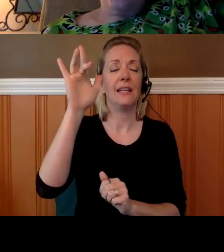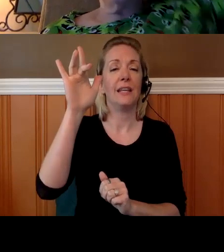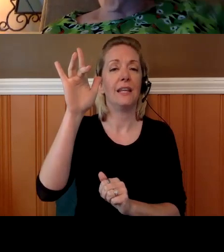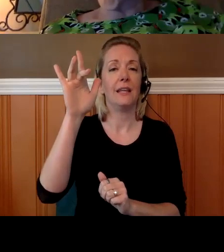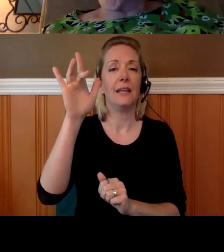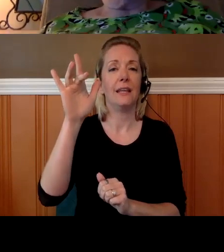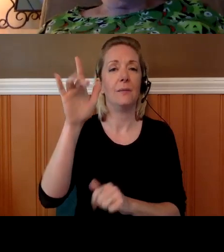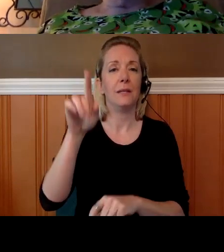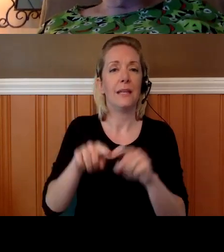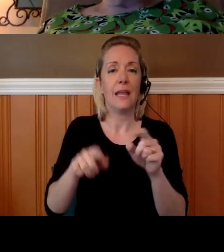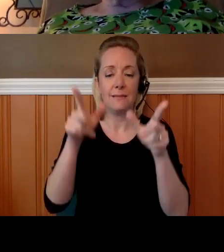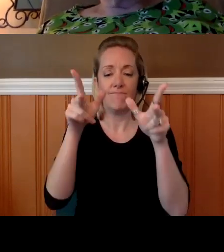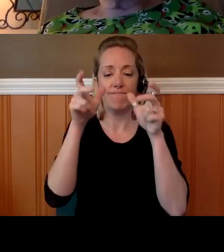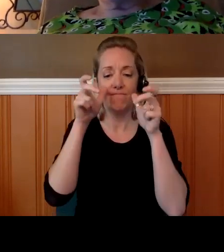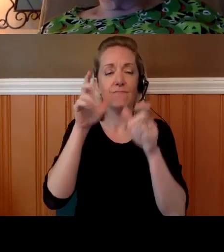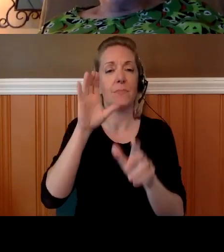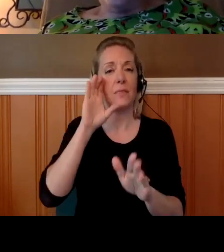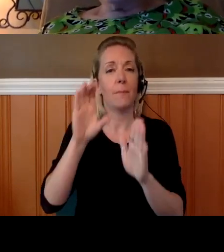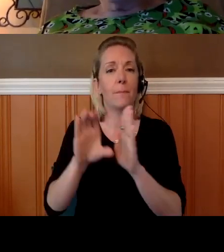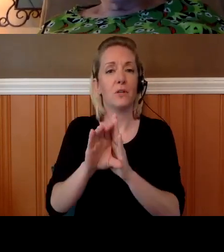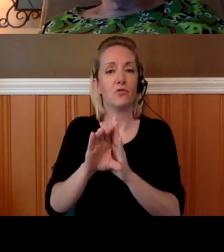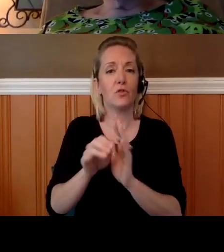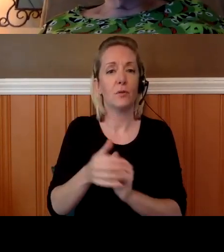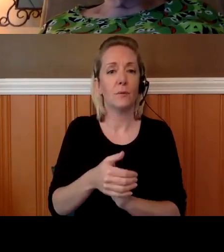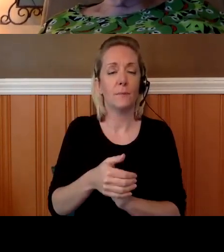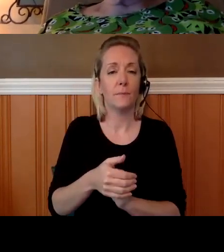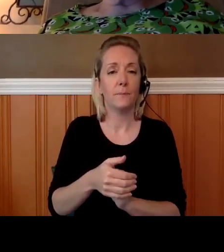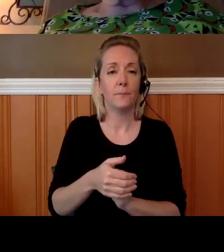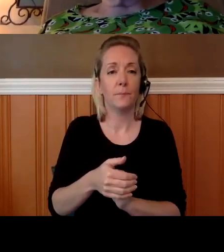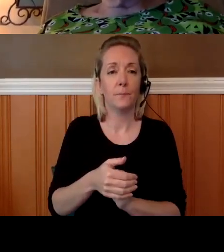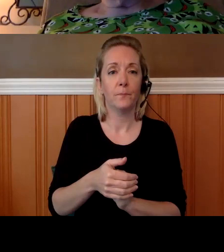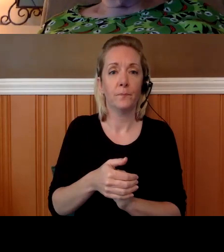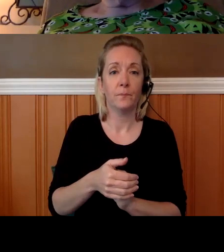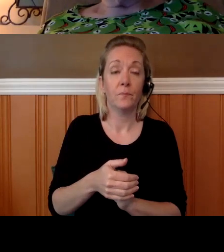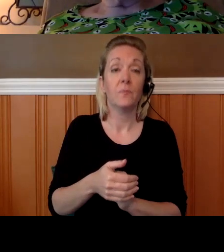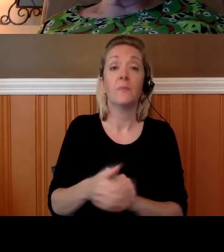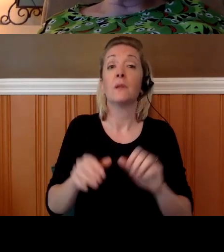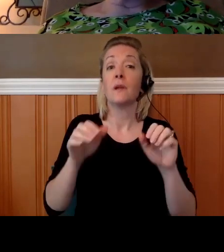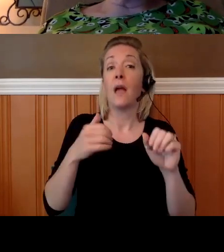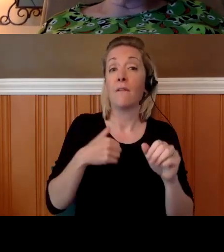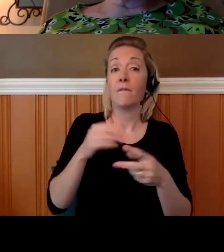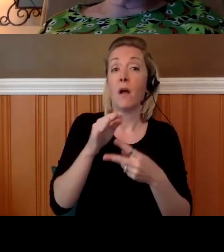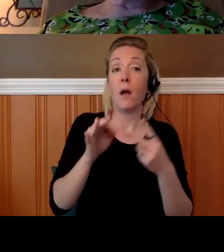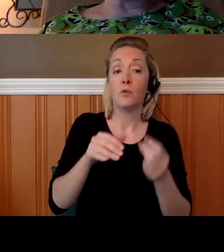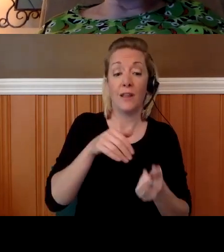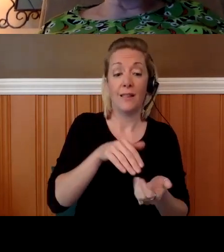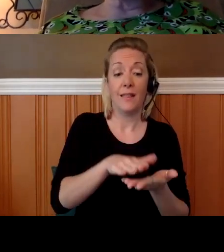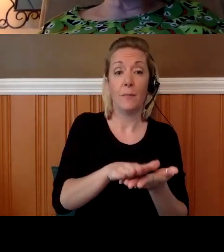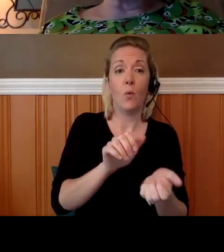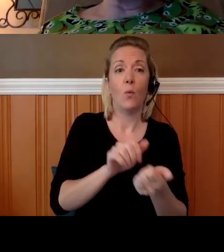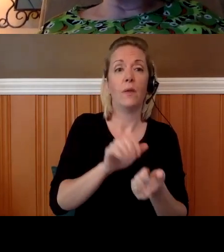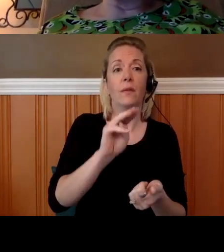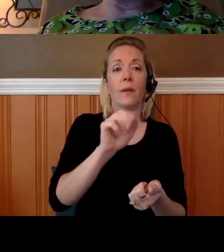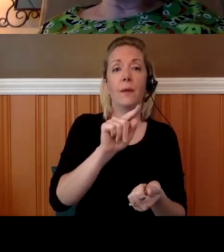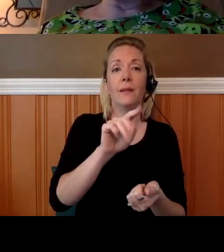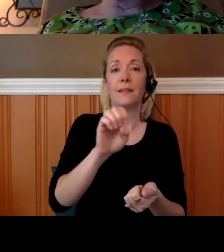at. I have been able to find matte lamination. Some people say don't laminate pictures. I have kids that are far too tough